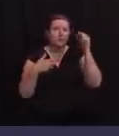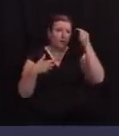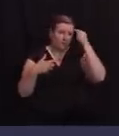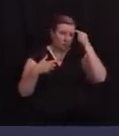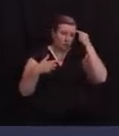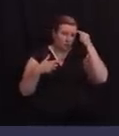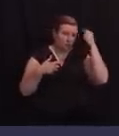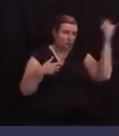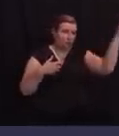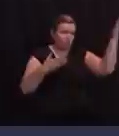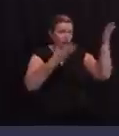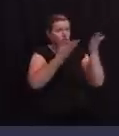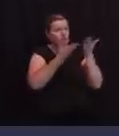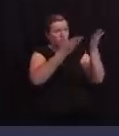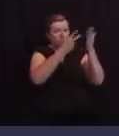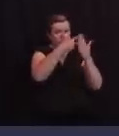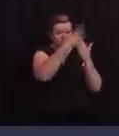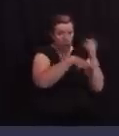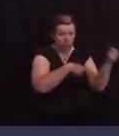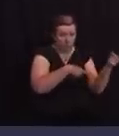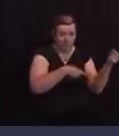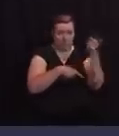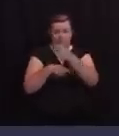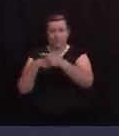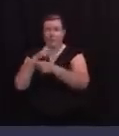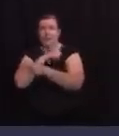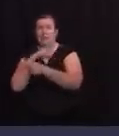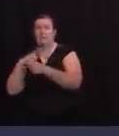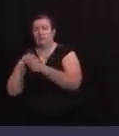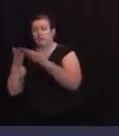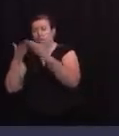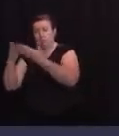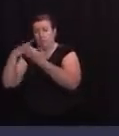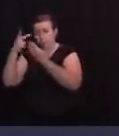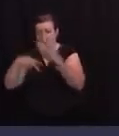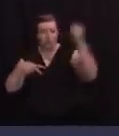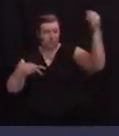governor-initiated programs and expenditures and legislative-initiated